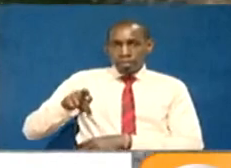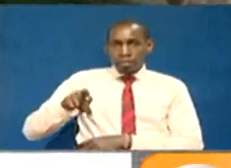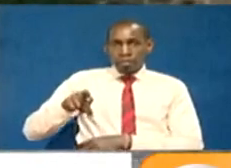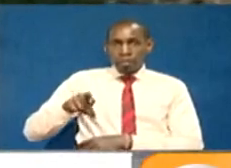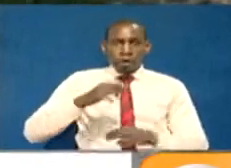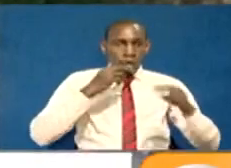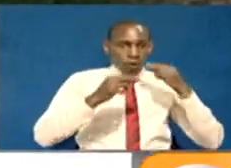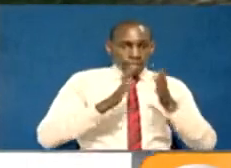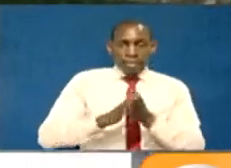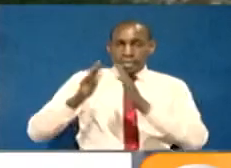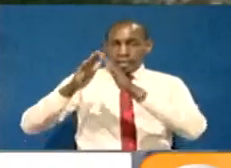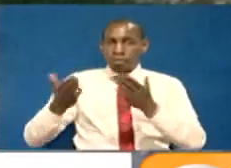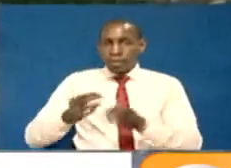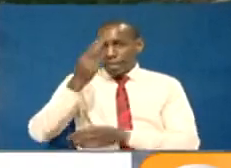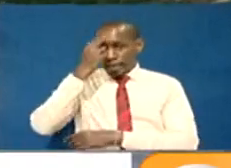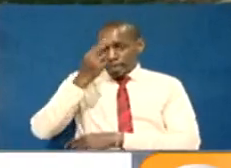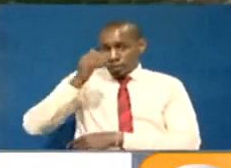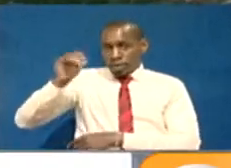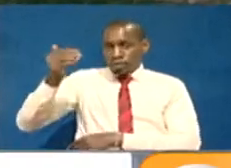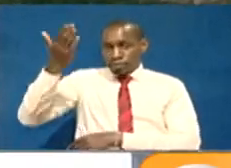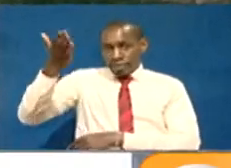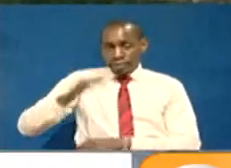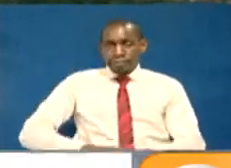Osim Lodge and his house in Narok County.